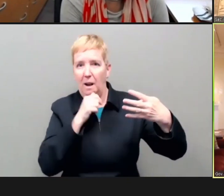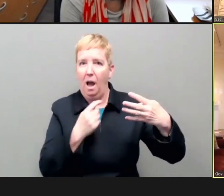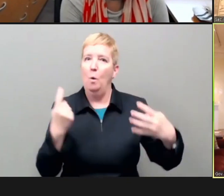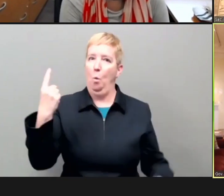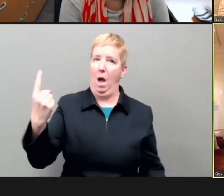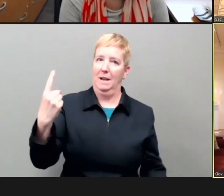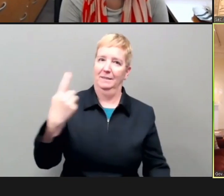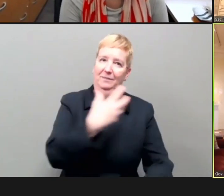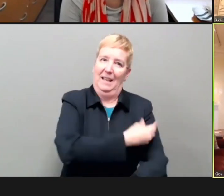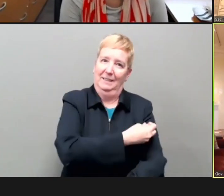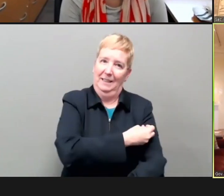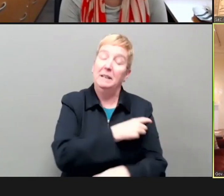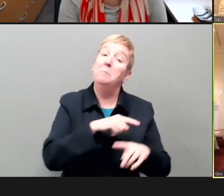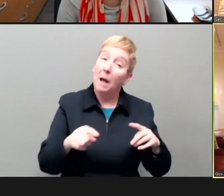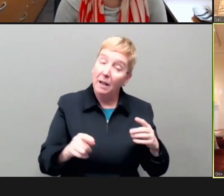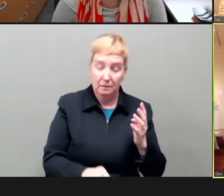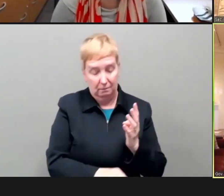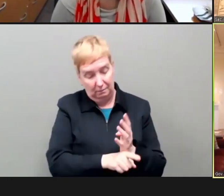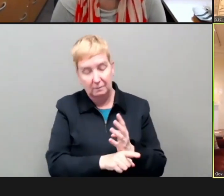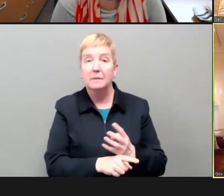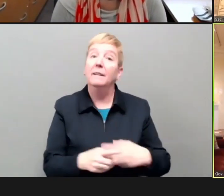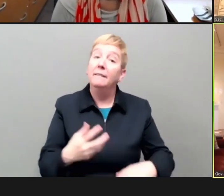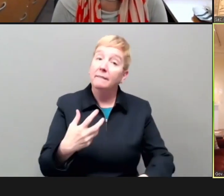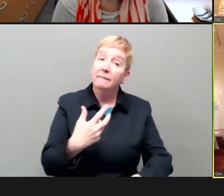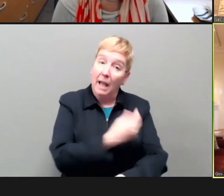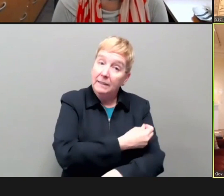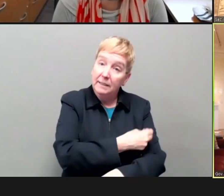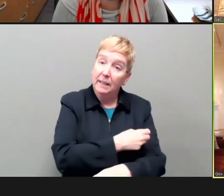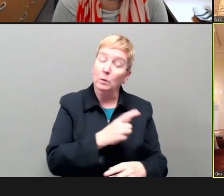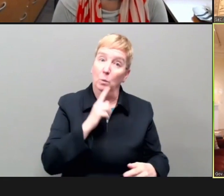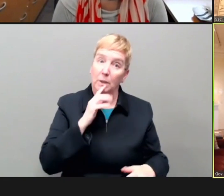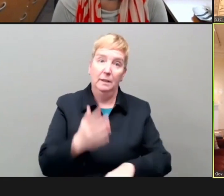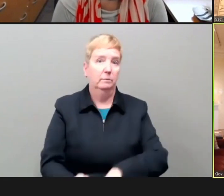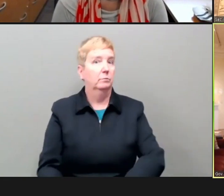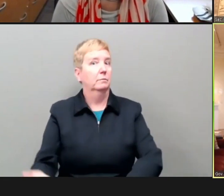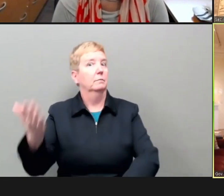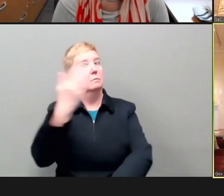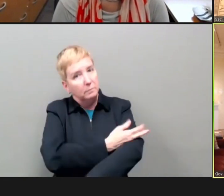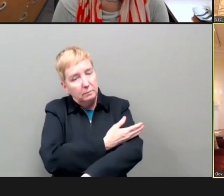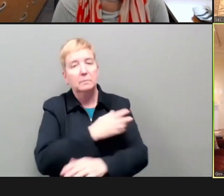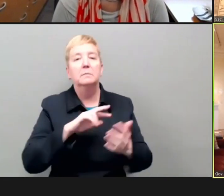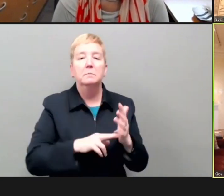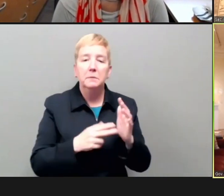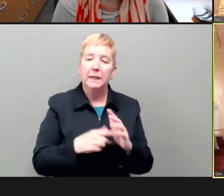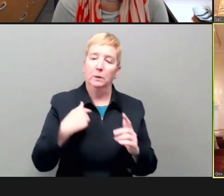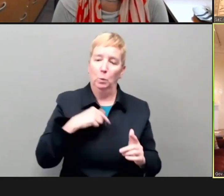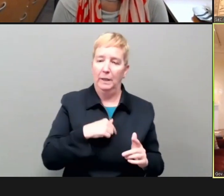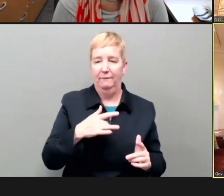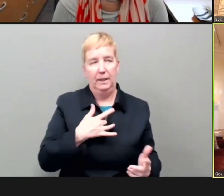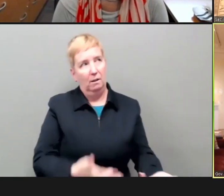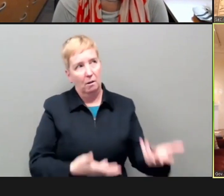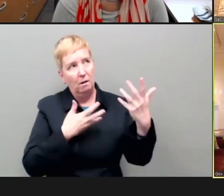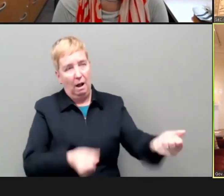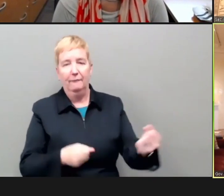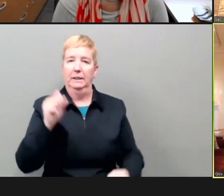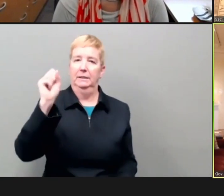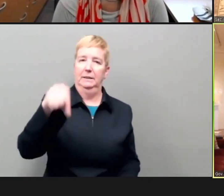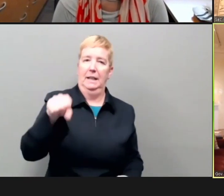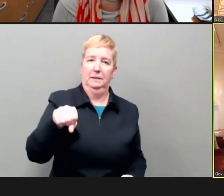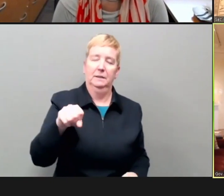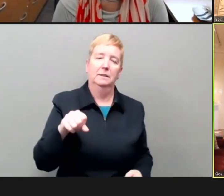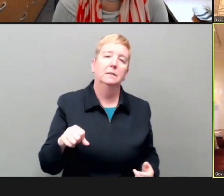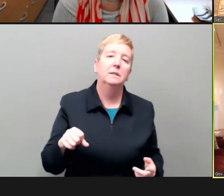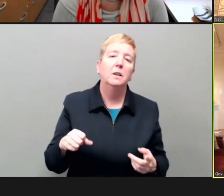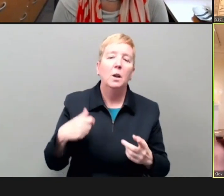But vaccines are a huge game changer, and that gives us that confidence. And in fact, we're all waiting, right?